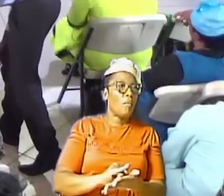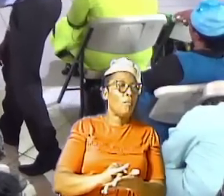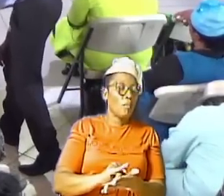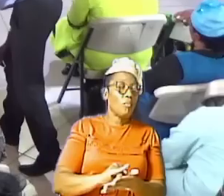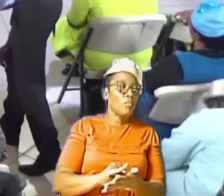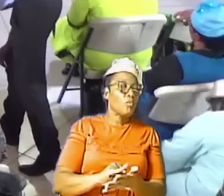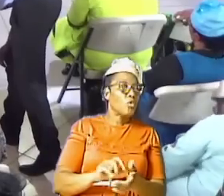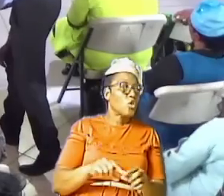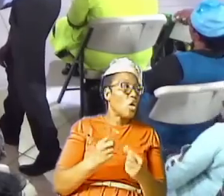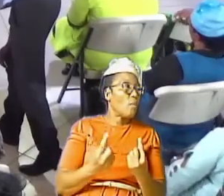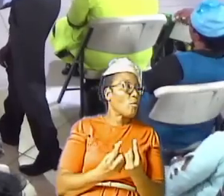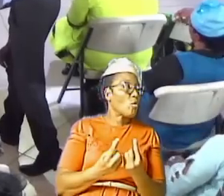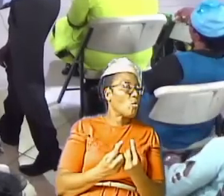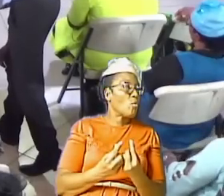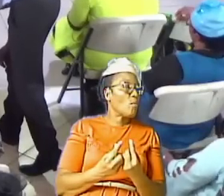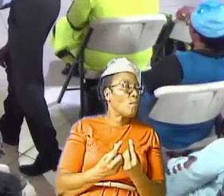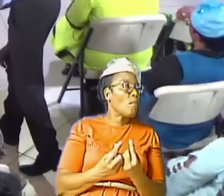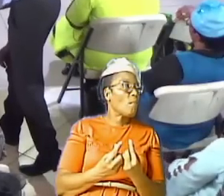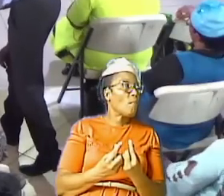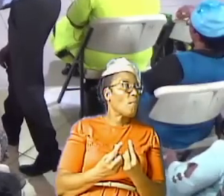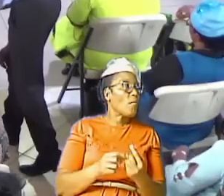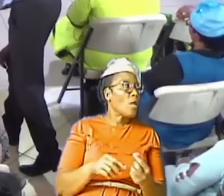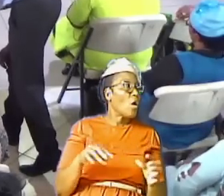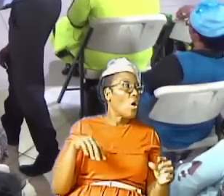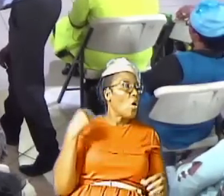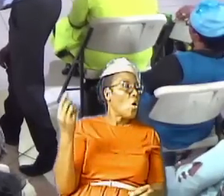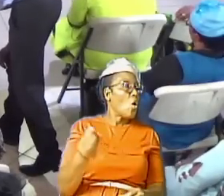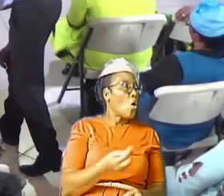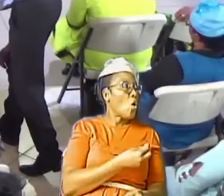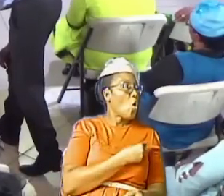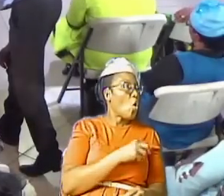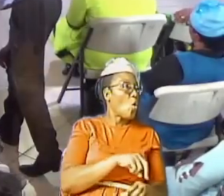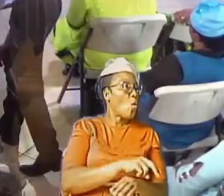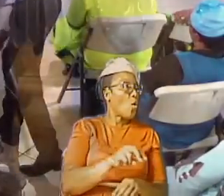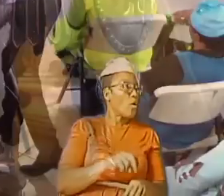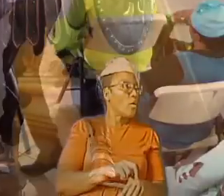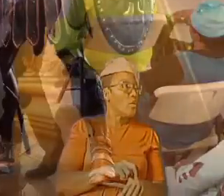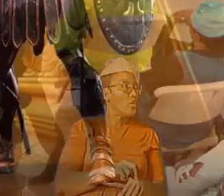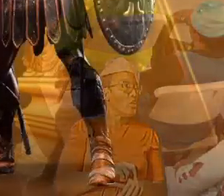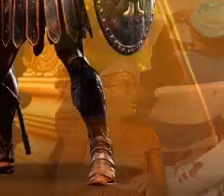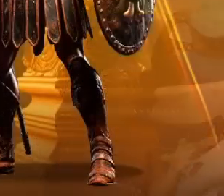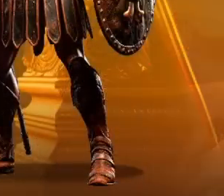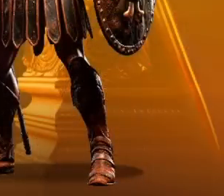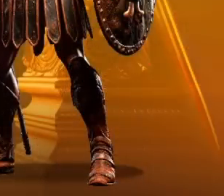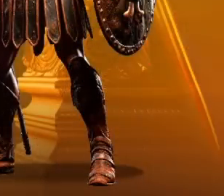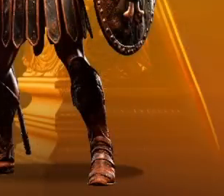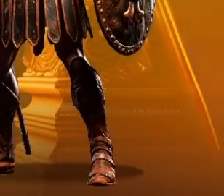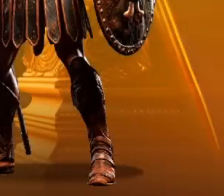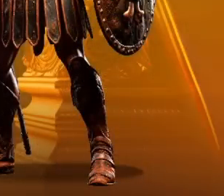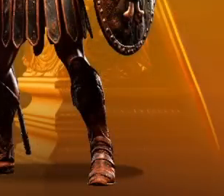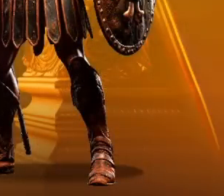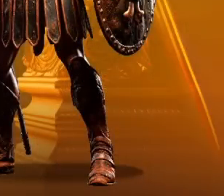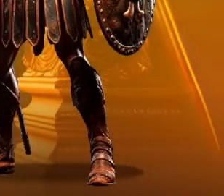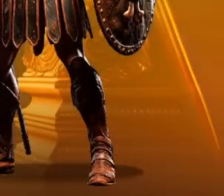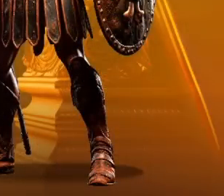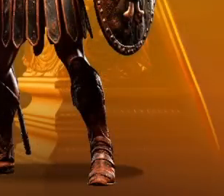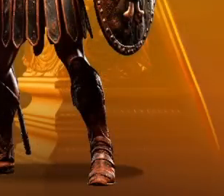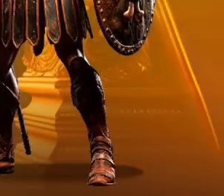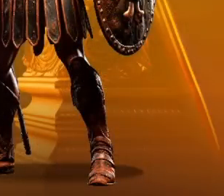And as you heard Sir mention earlier, our national convention, November 5 through to